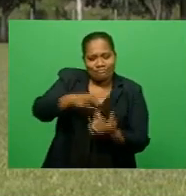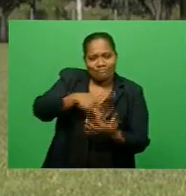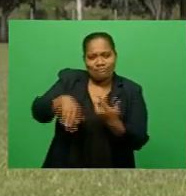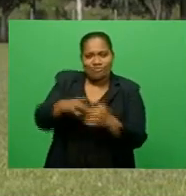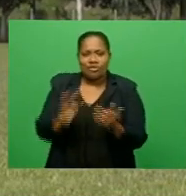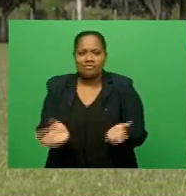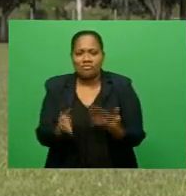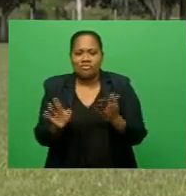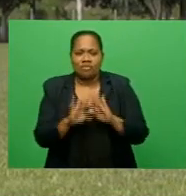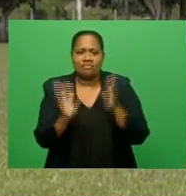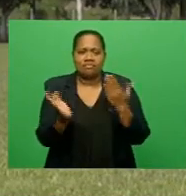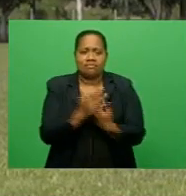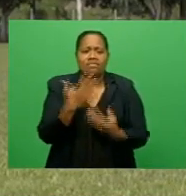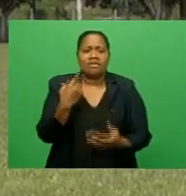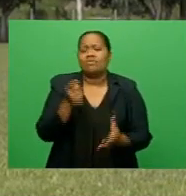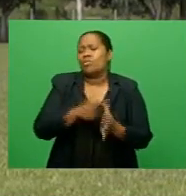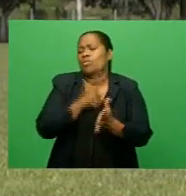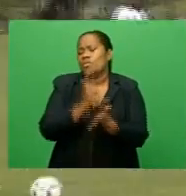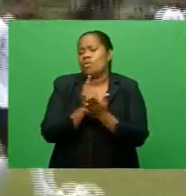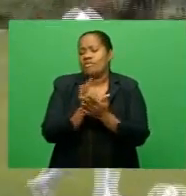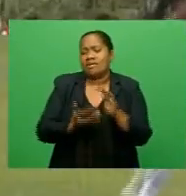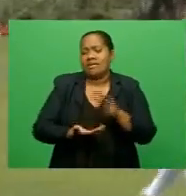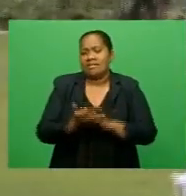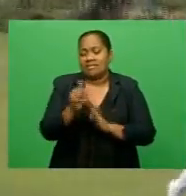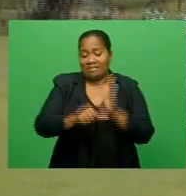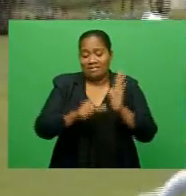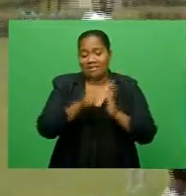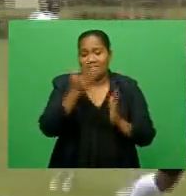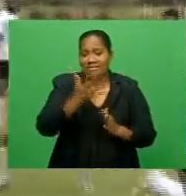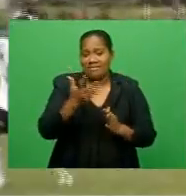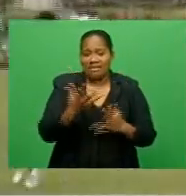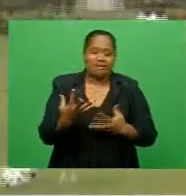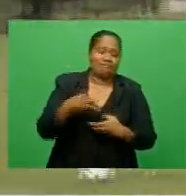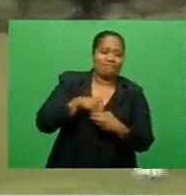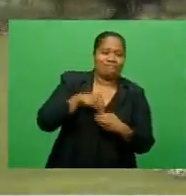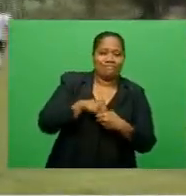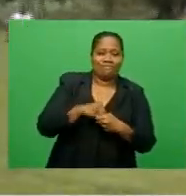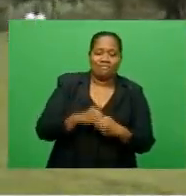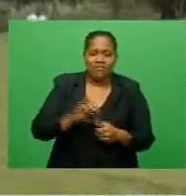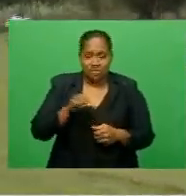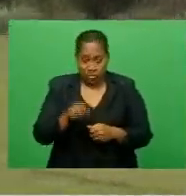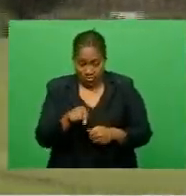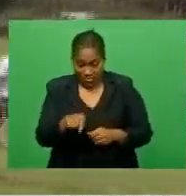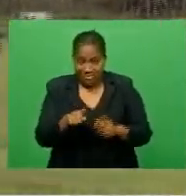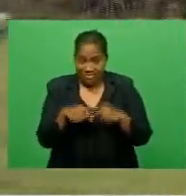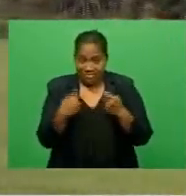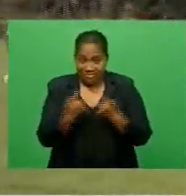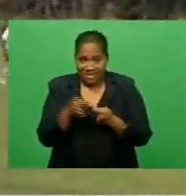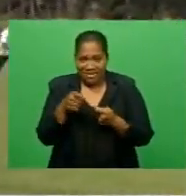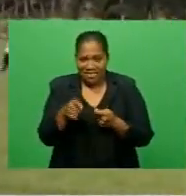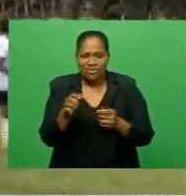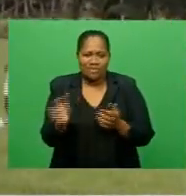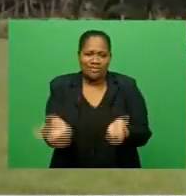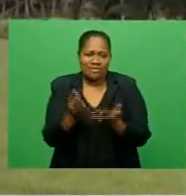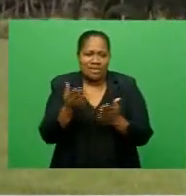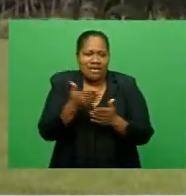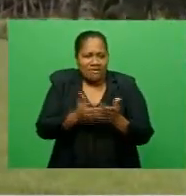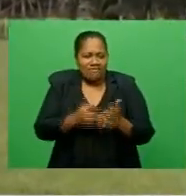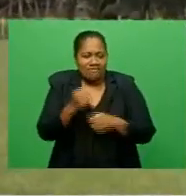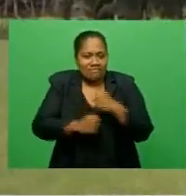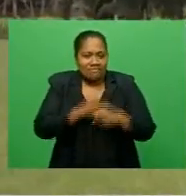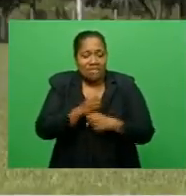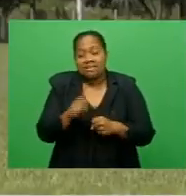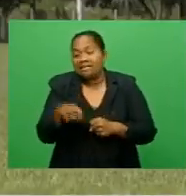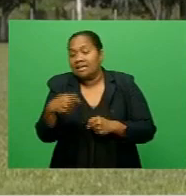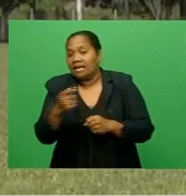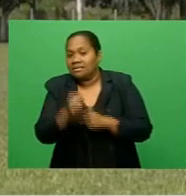Levi, and I got a lot of under 19 coming in. So these guys might play half a season next season, but